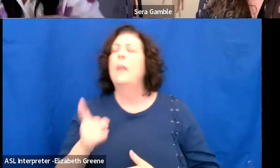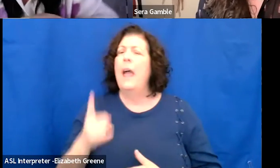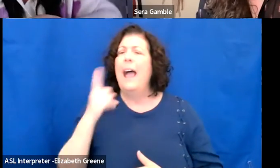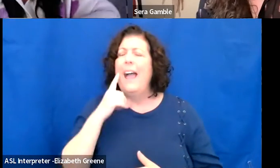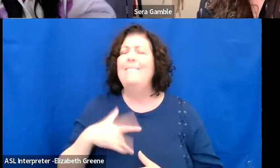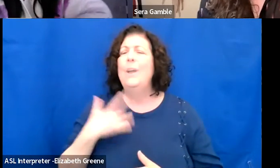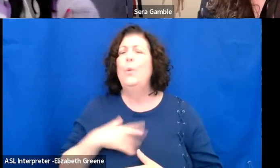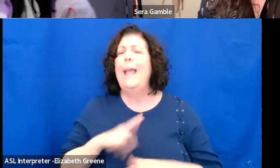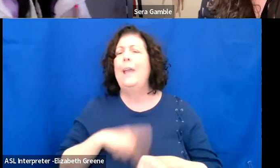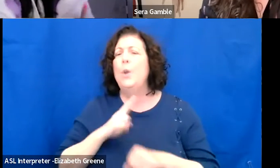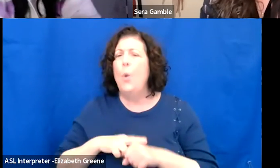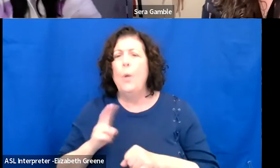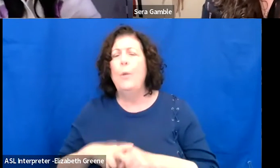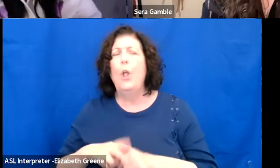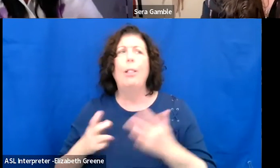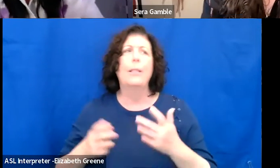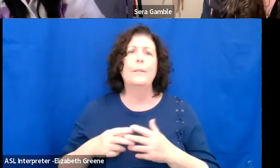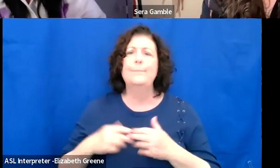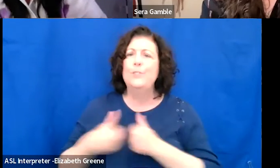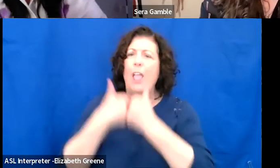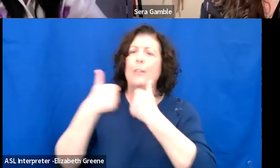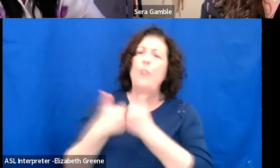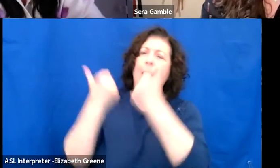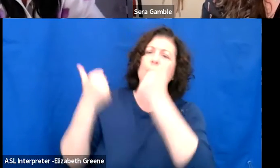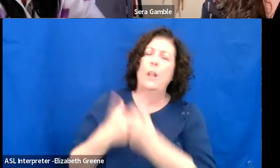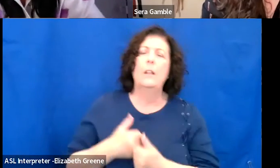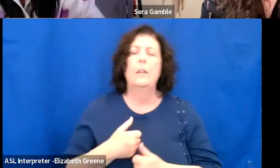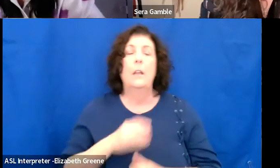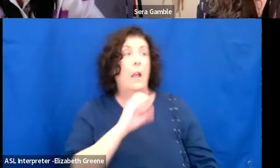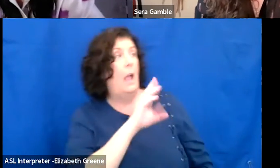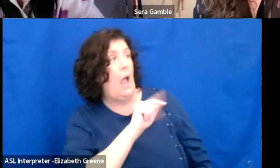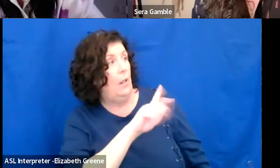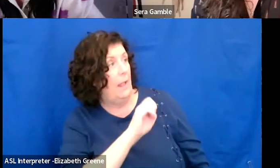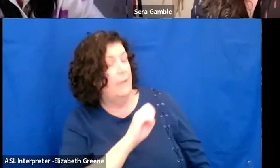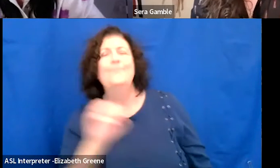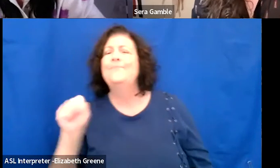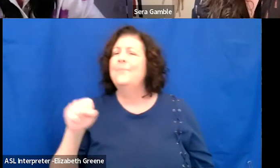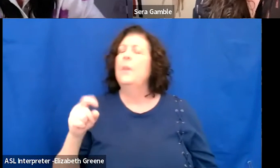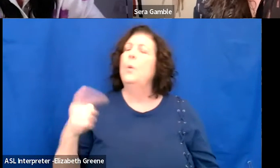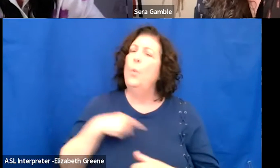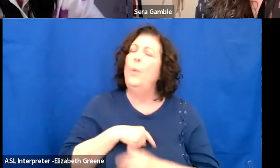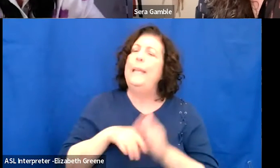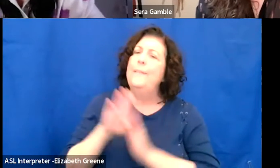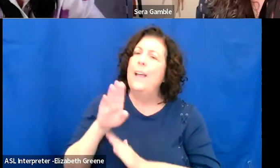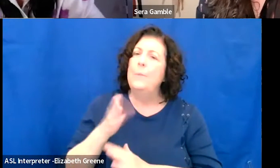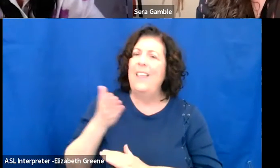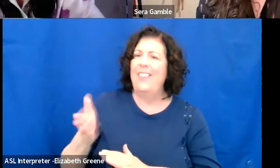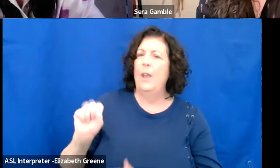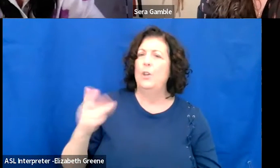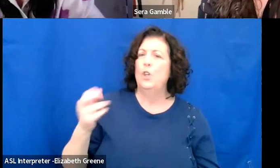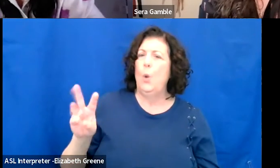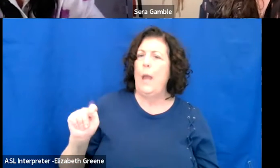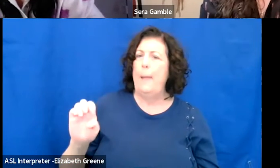We probably had an outline and we developed it there for a year and we turned in the script.